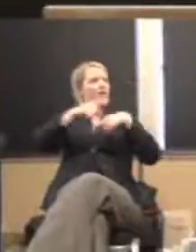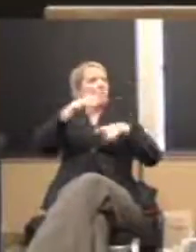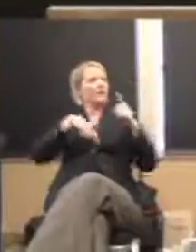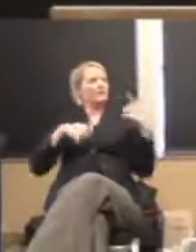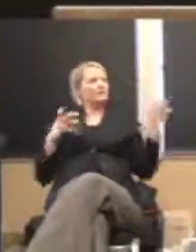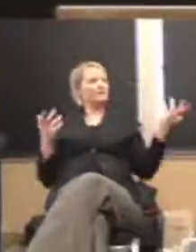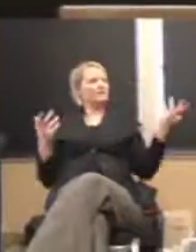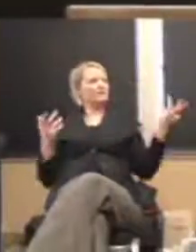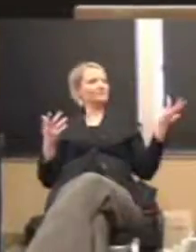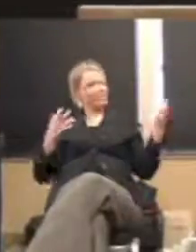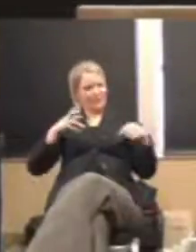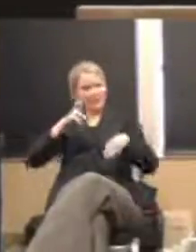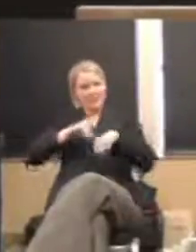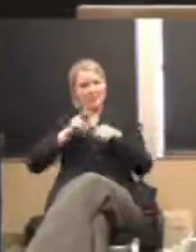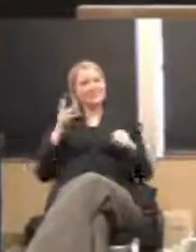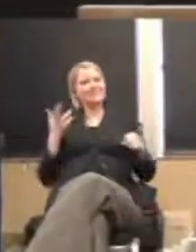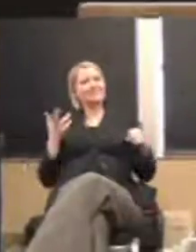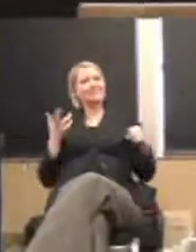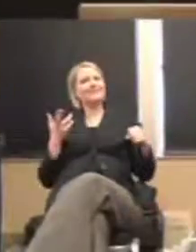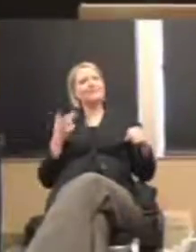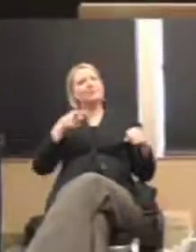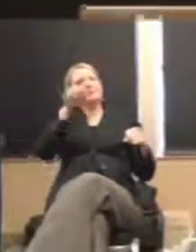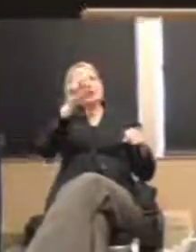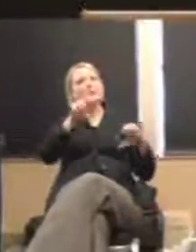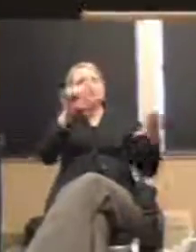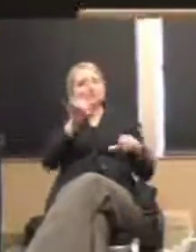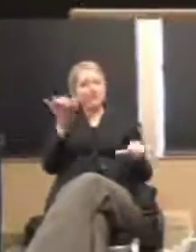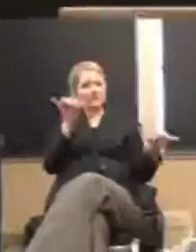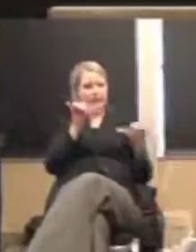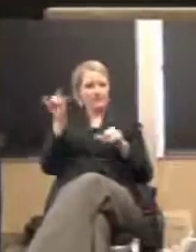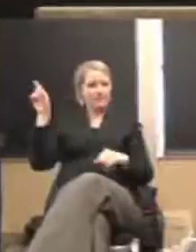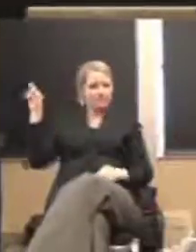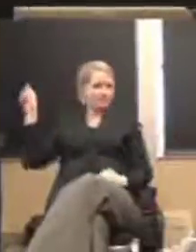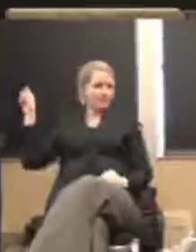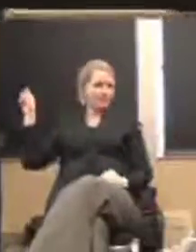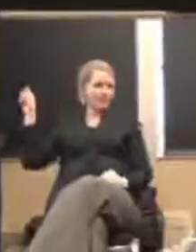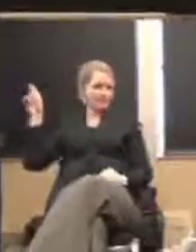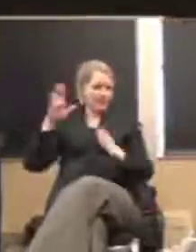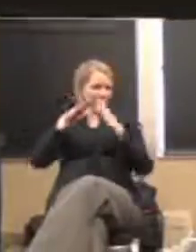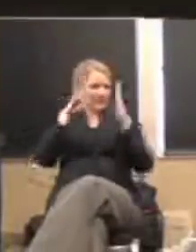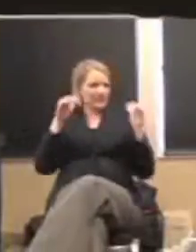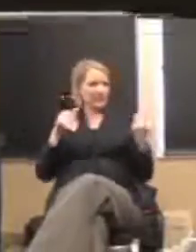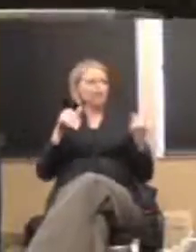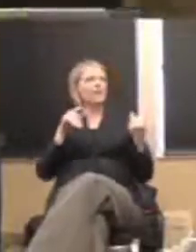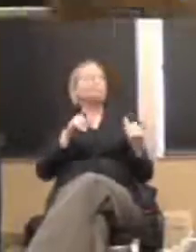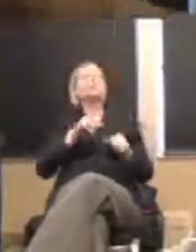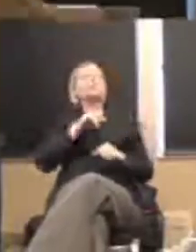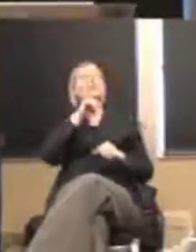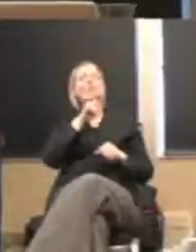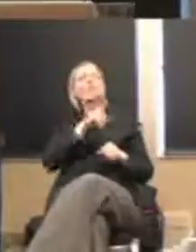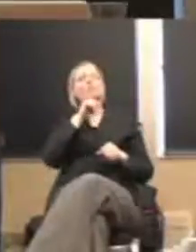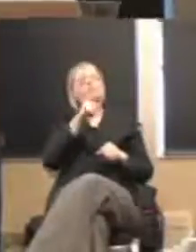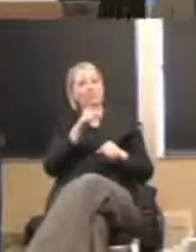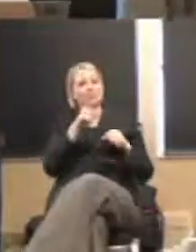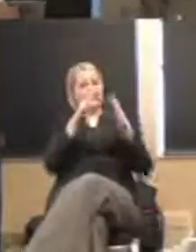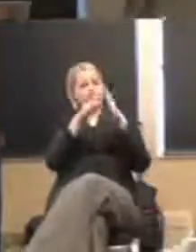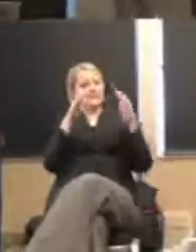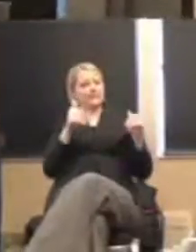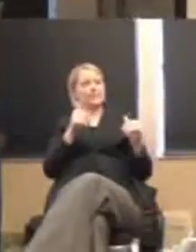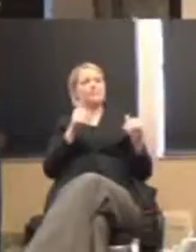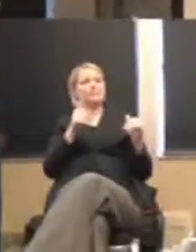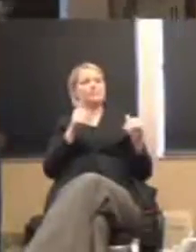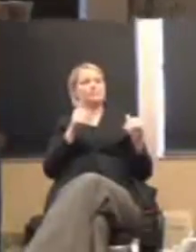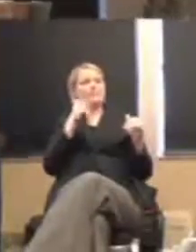Of course you do. So you have to do the same thing with this system. It is truly a system of